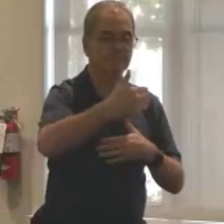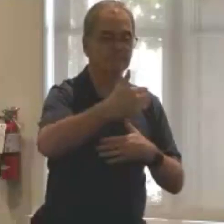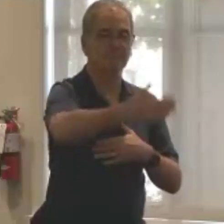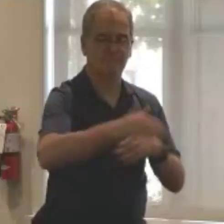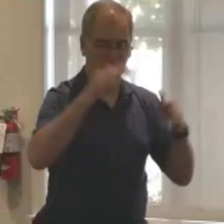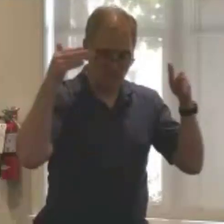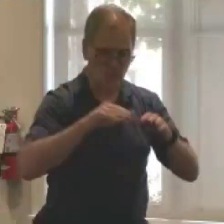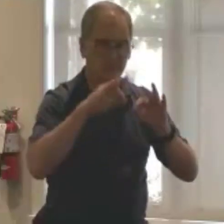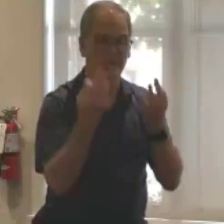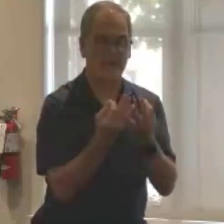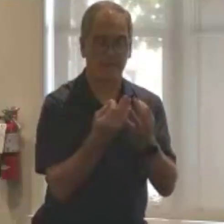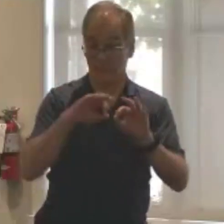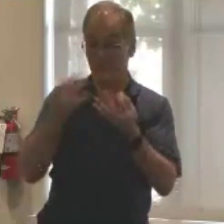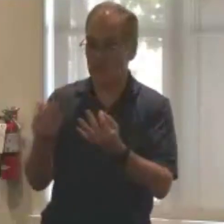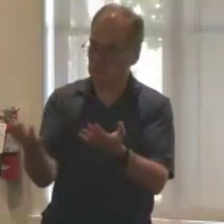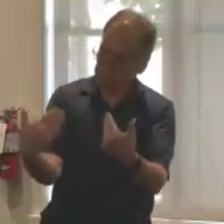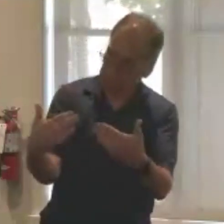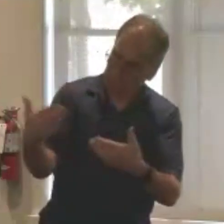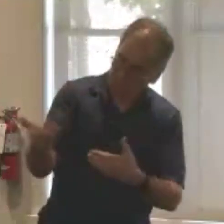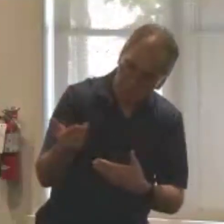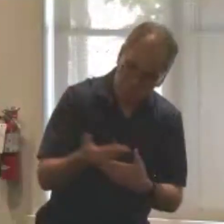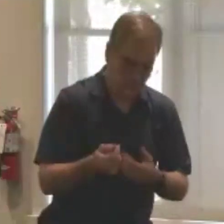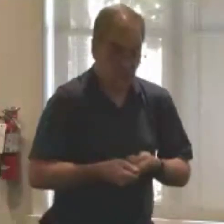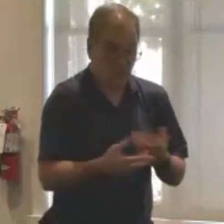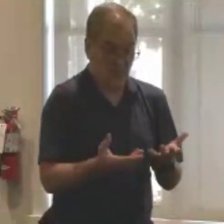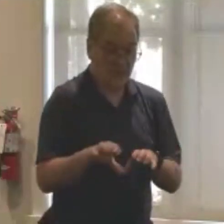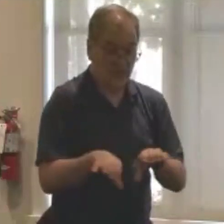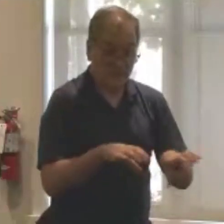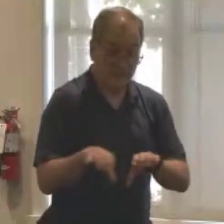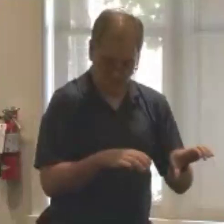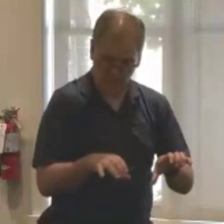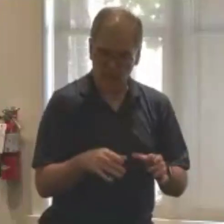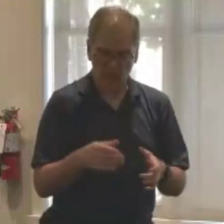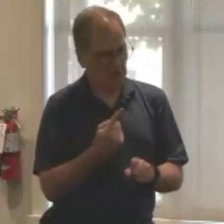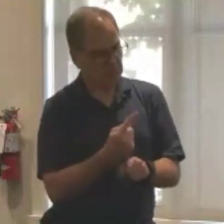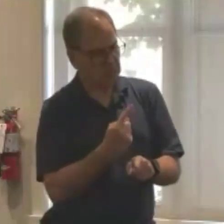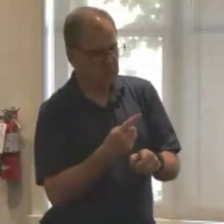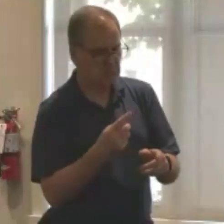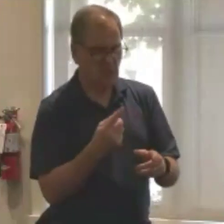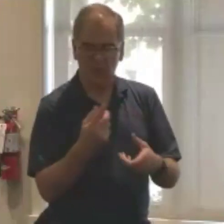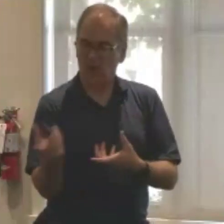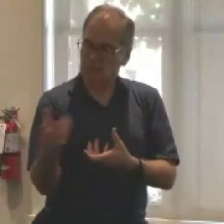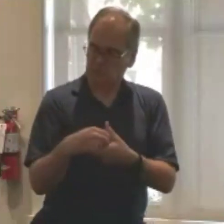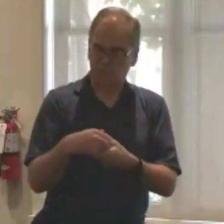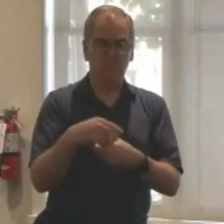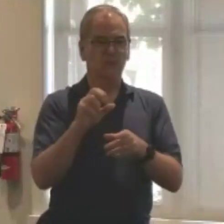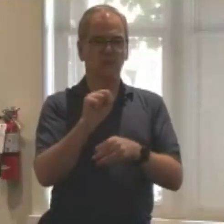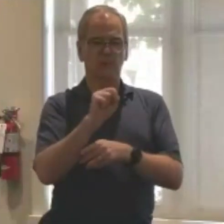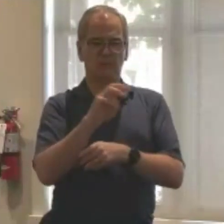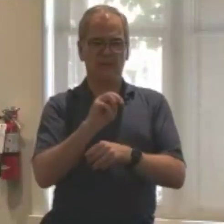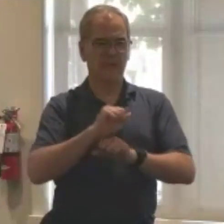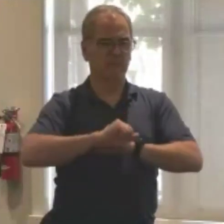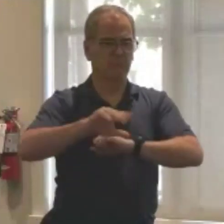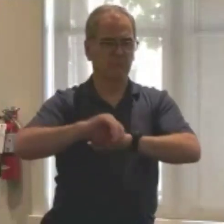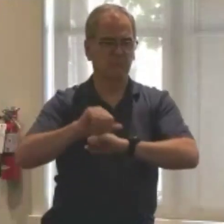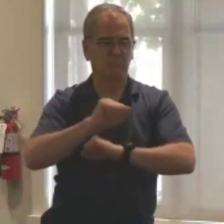To attract newcomer families by providing meaningful activities and safe spaces. We use targeted social media and digital engagement, helping us